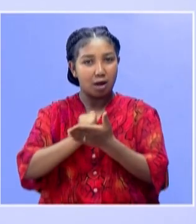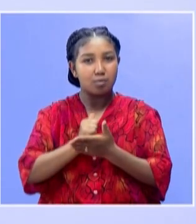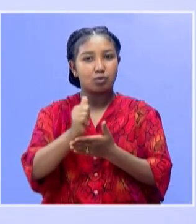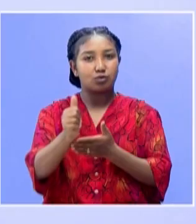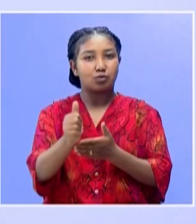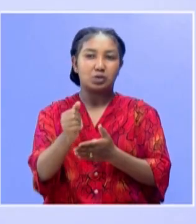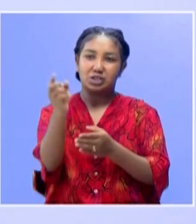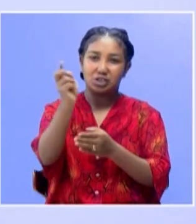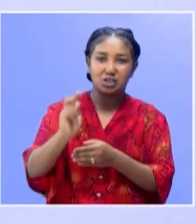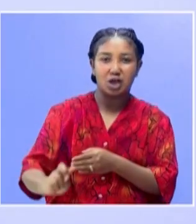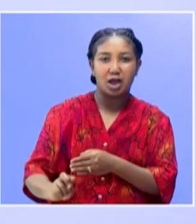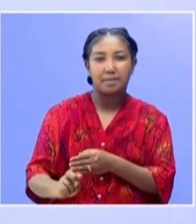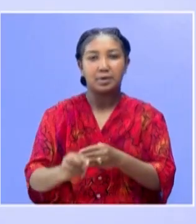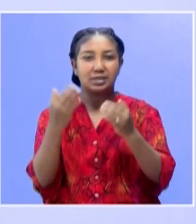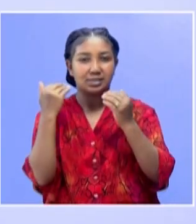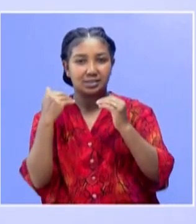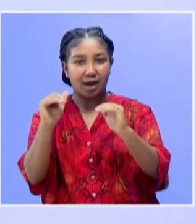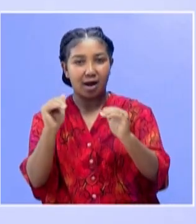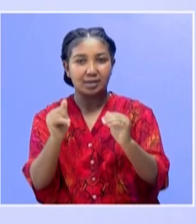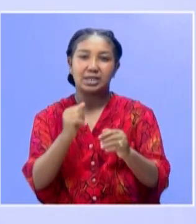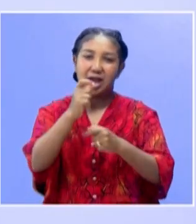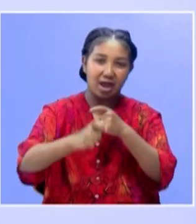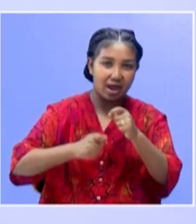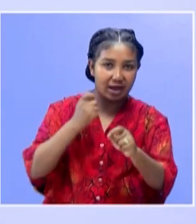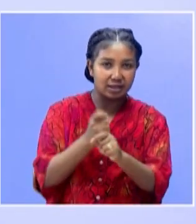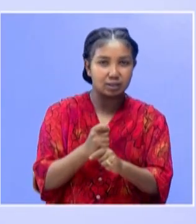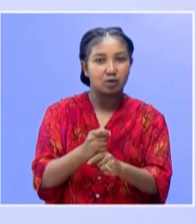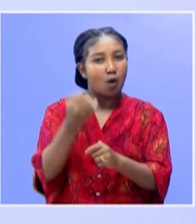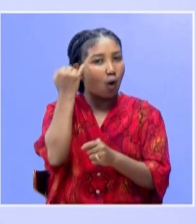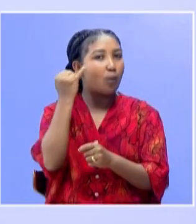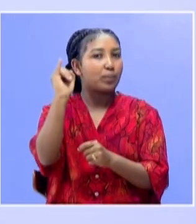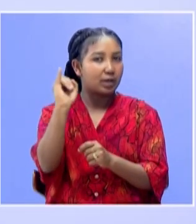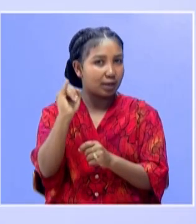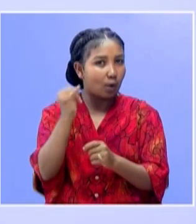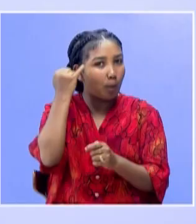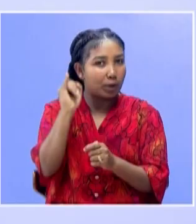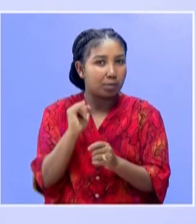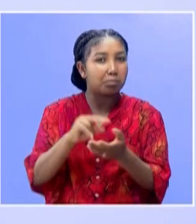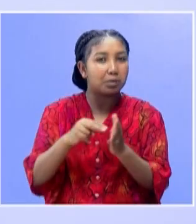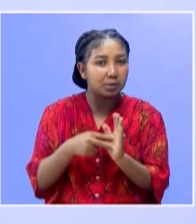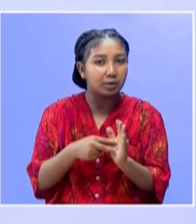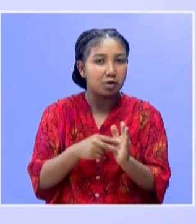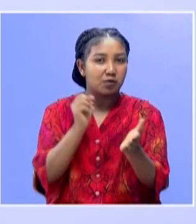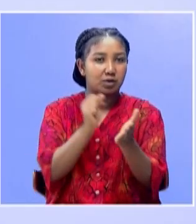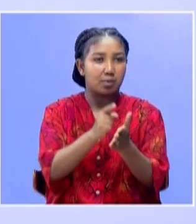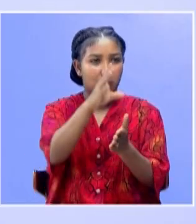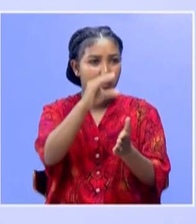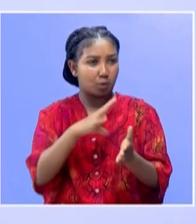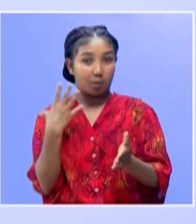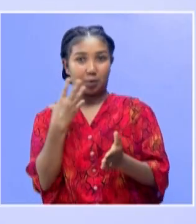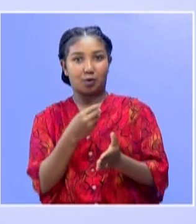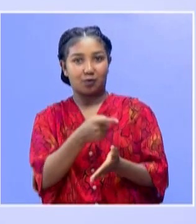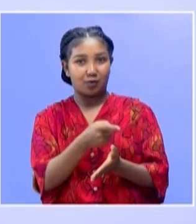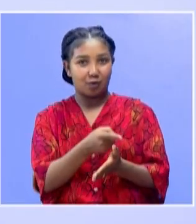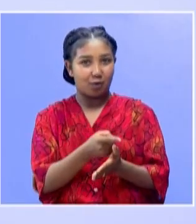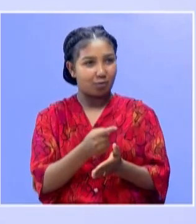the shape, the size, age, opinion. Opinion means when you say, for example, somebody is beautiful